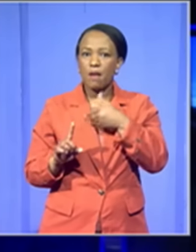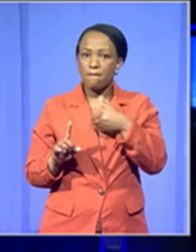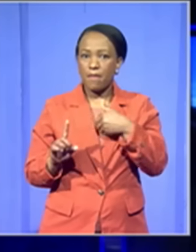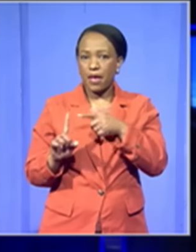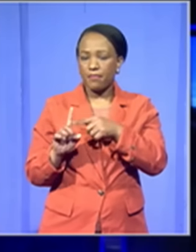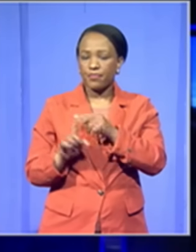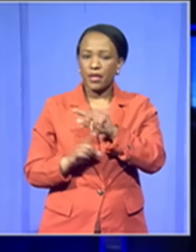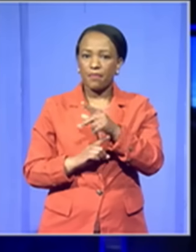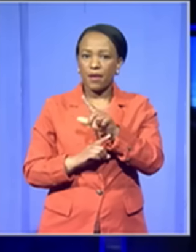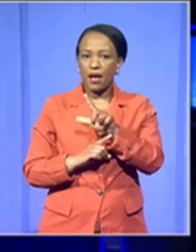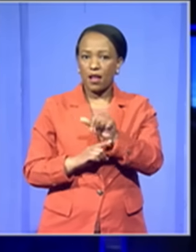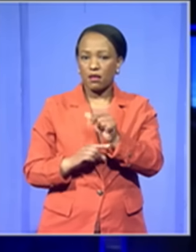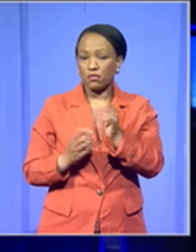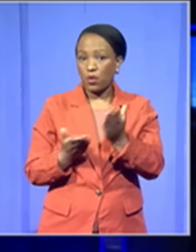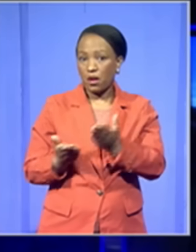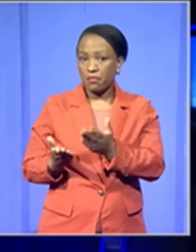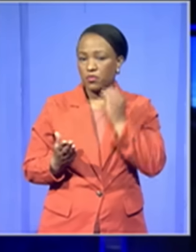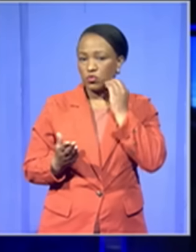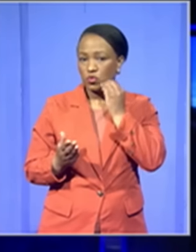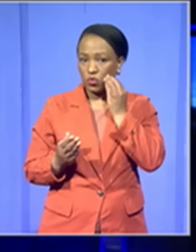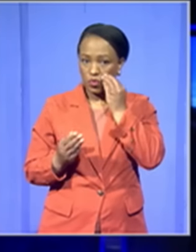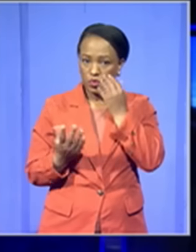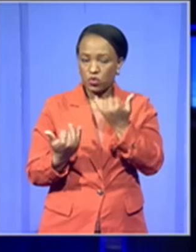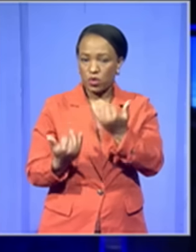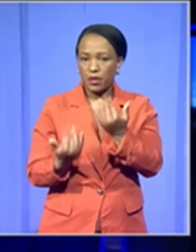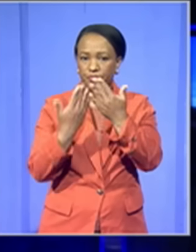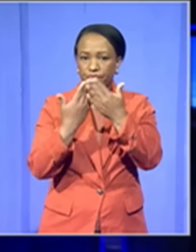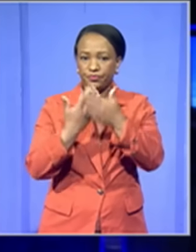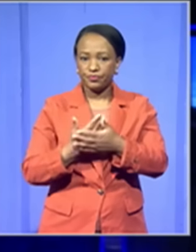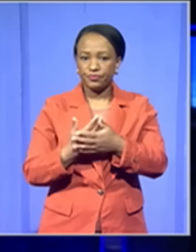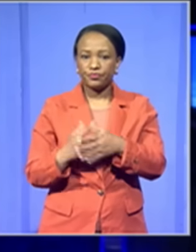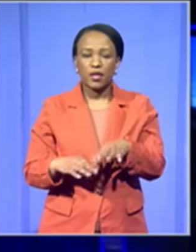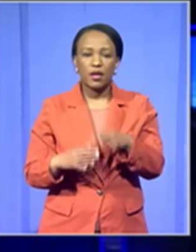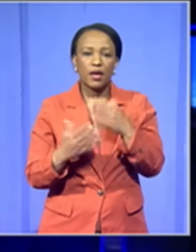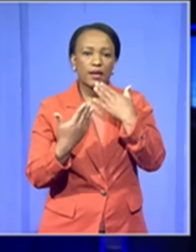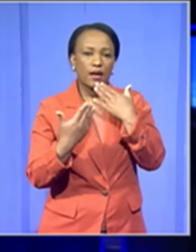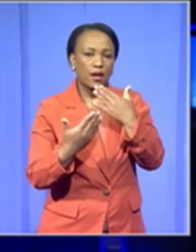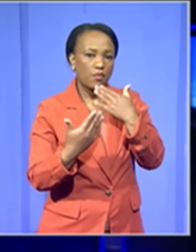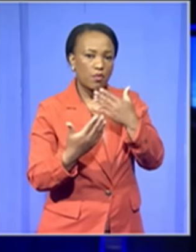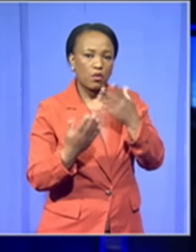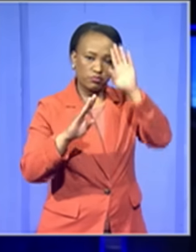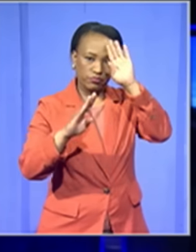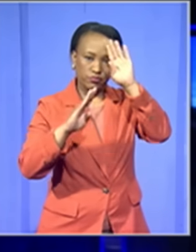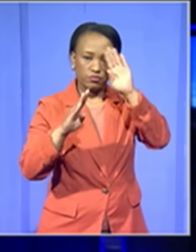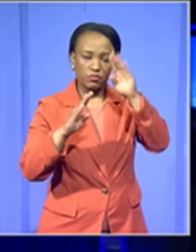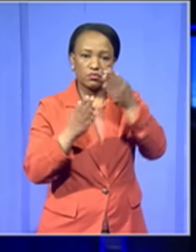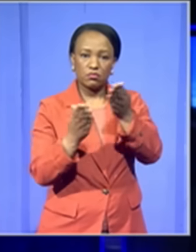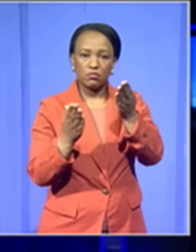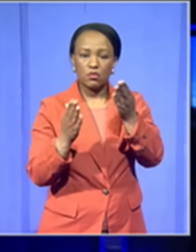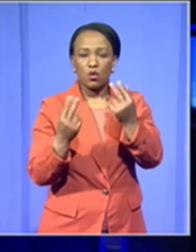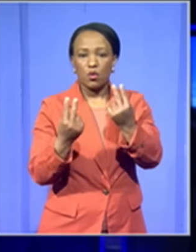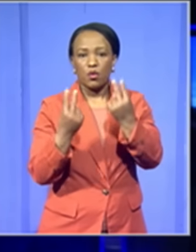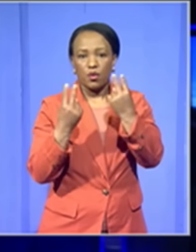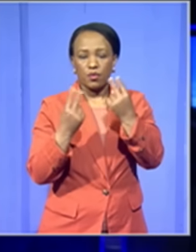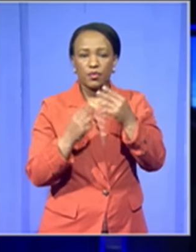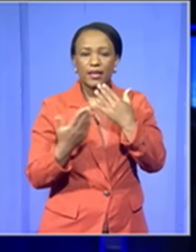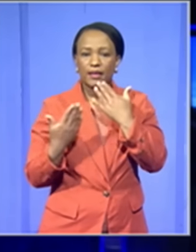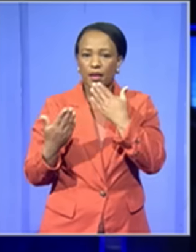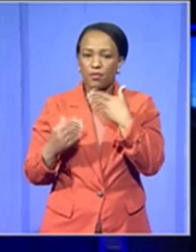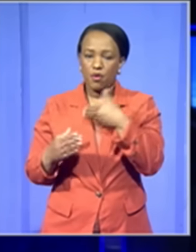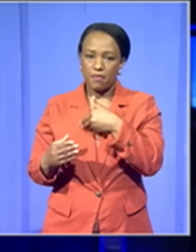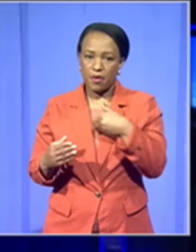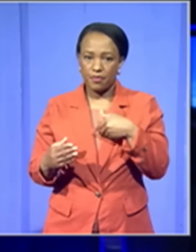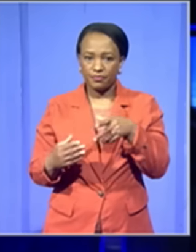tabeng tsa Sesotho pirimaneng ena. Ke a leboga Thobela le go babogi. Re a leboga mme wa ka. Ho ya ka wena mme